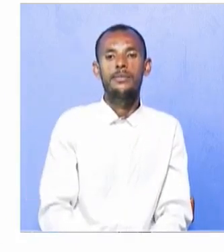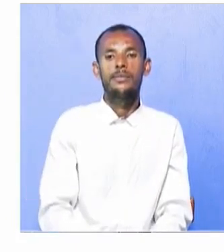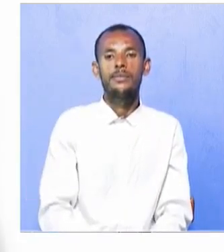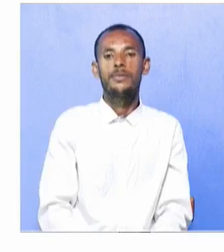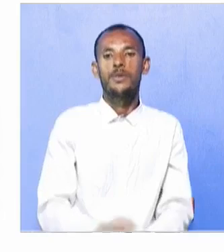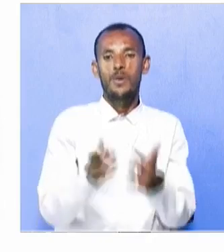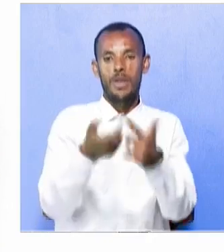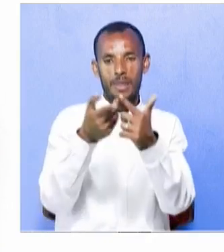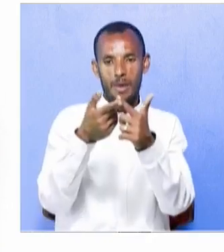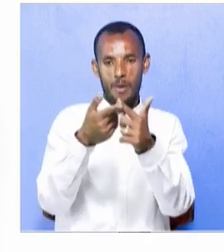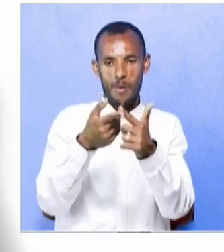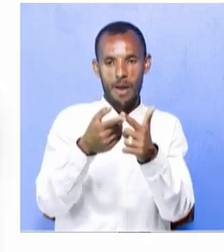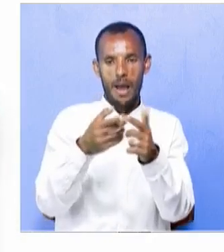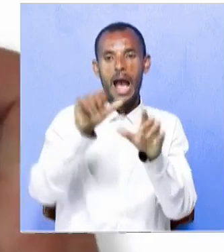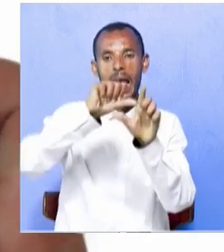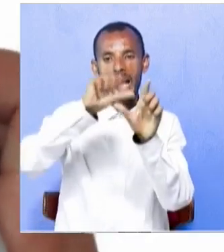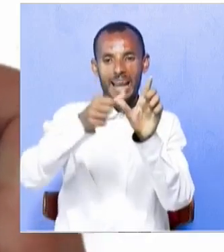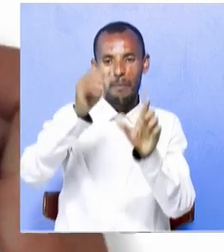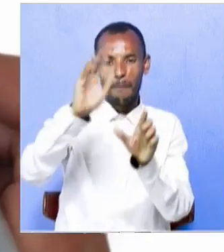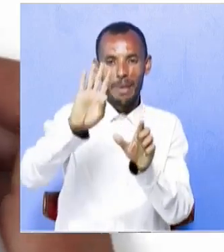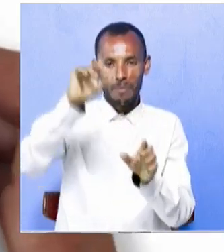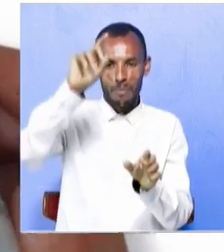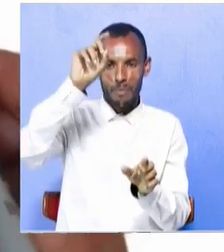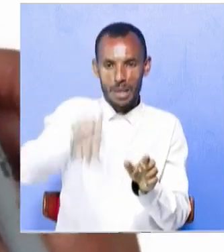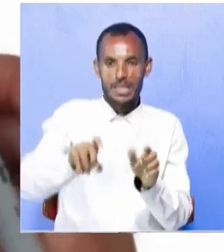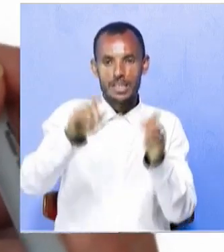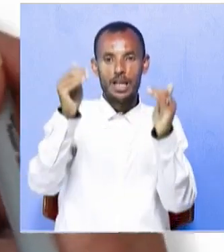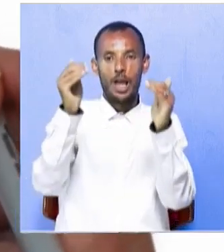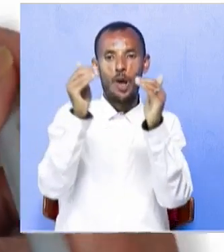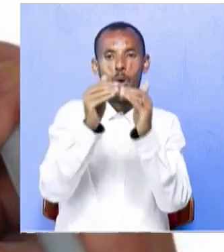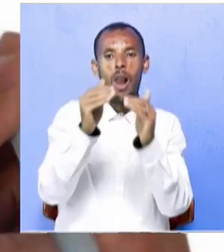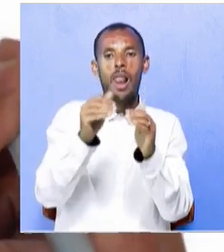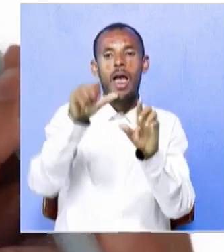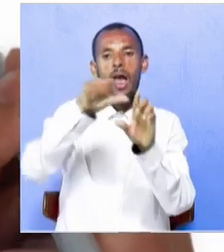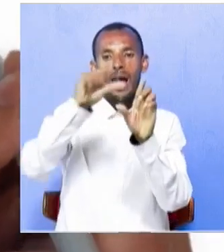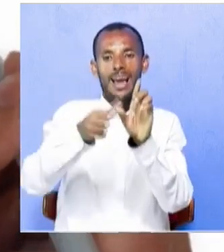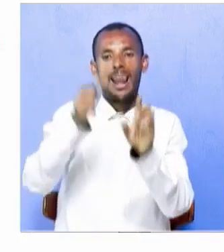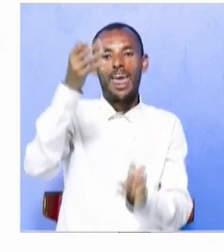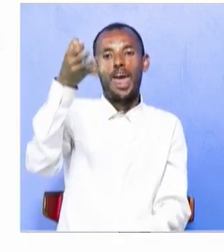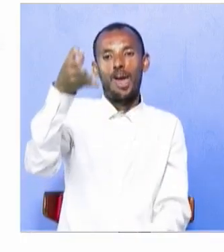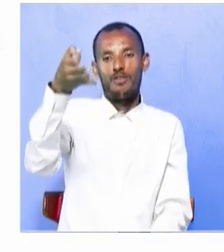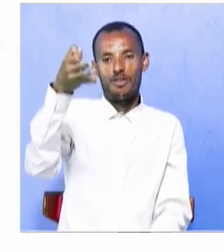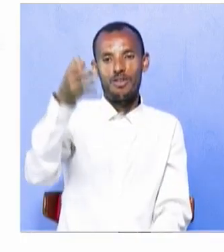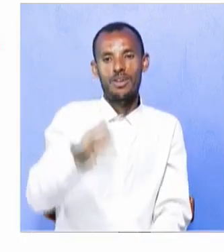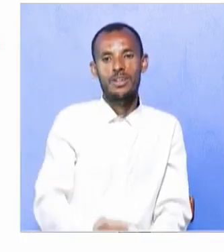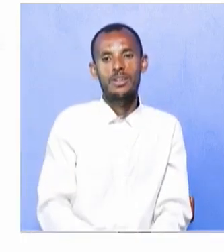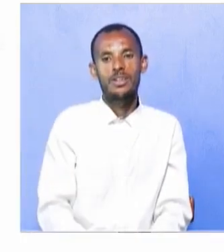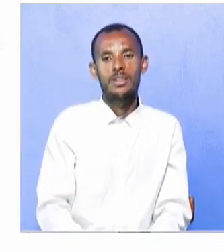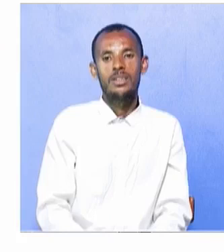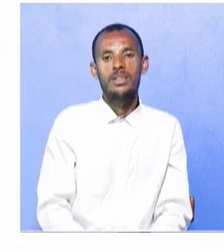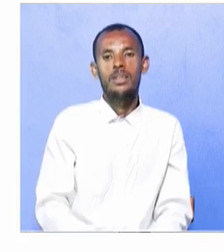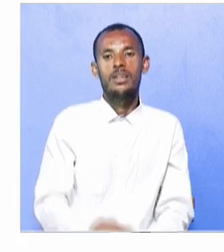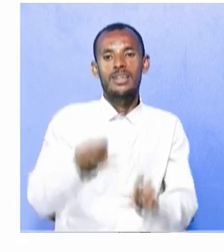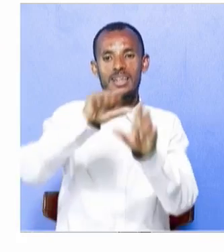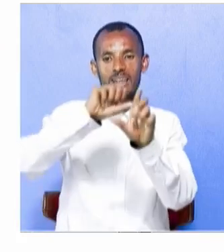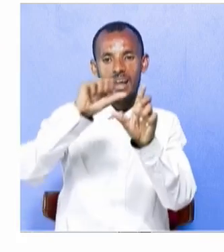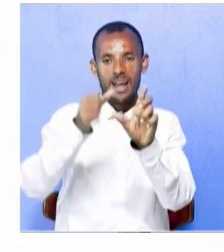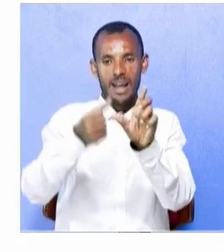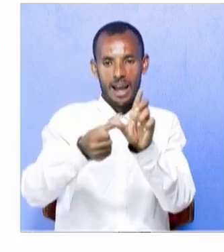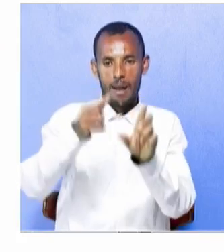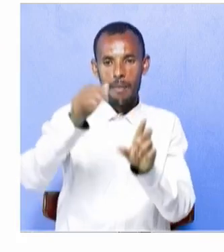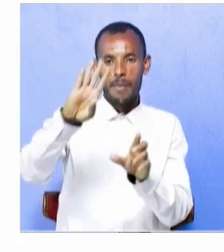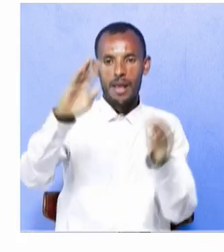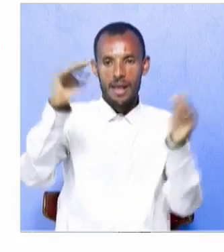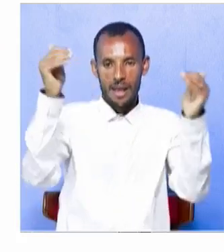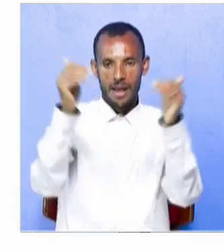At the same time, this angle B must be congruent to angle F. So you need to write it like angle B